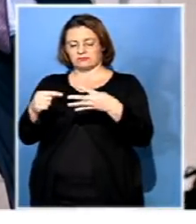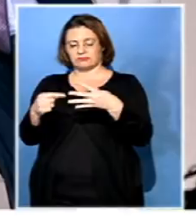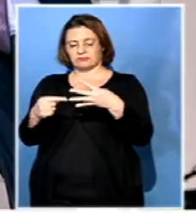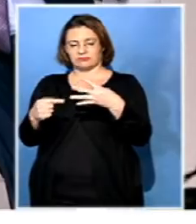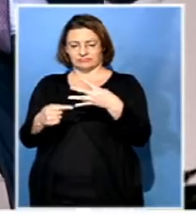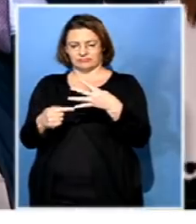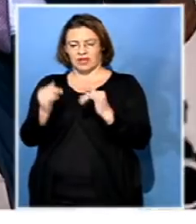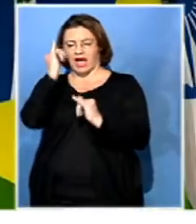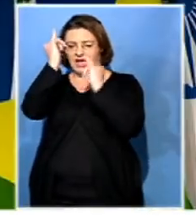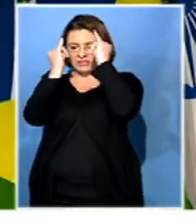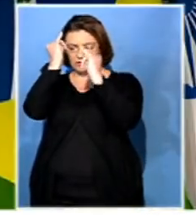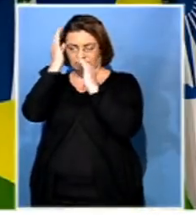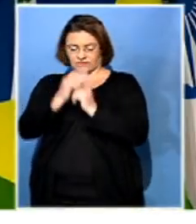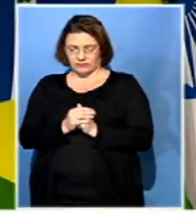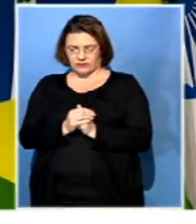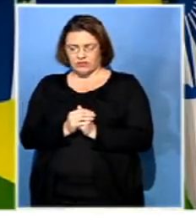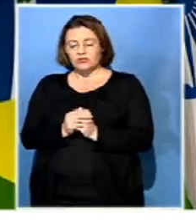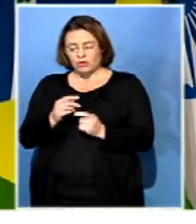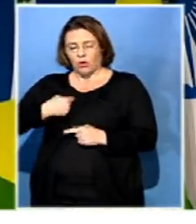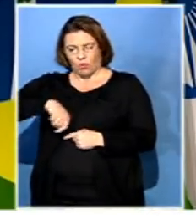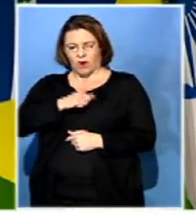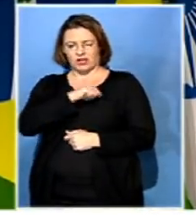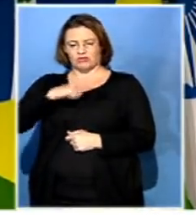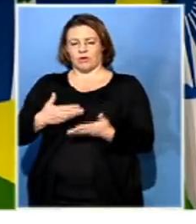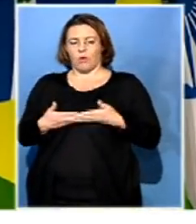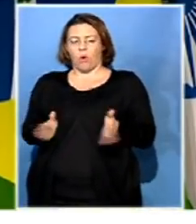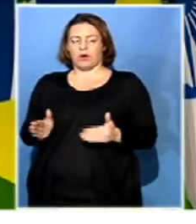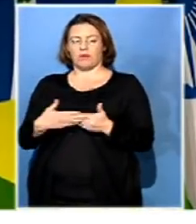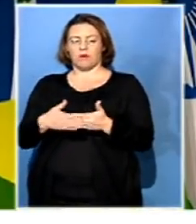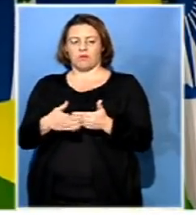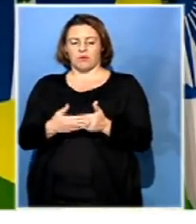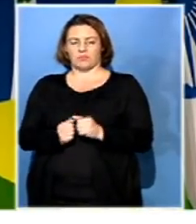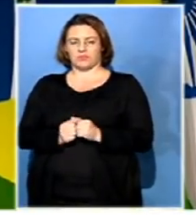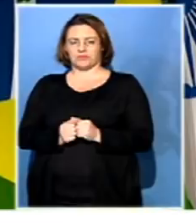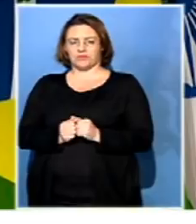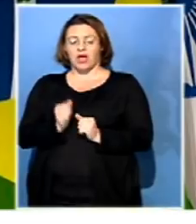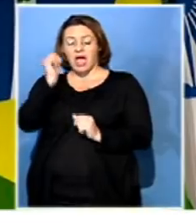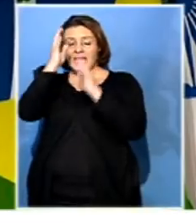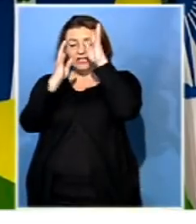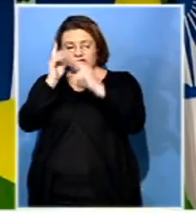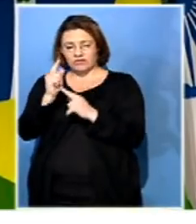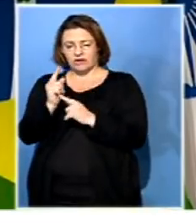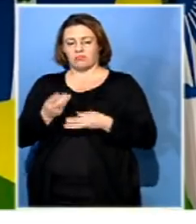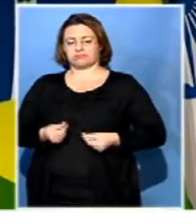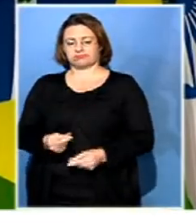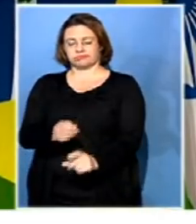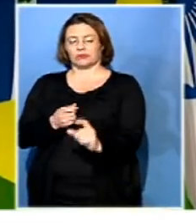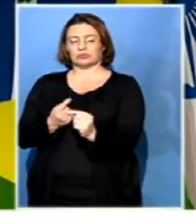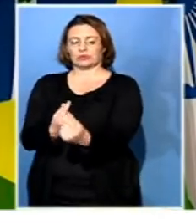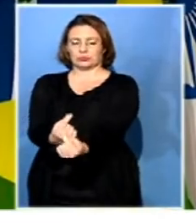new initiatives to open China further, and these initiatives are being speedily